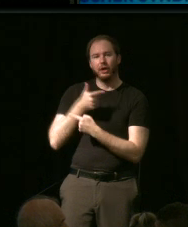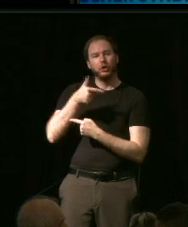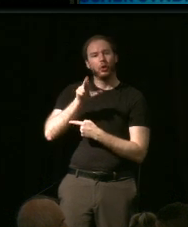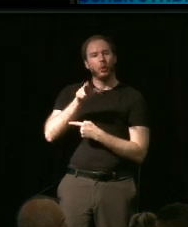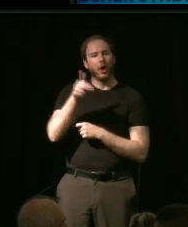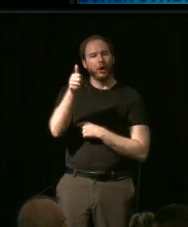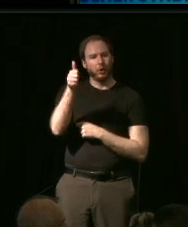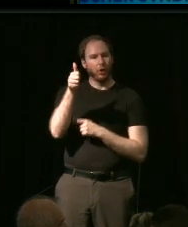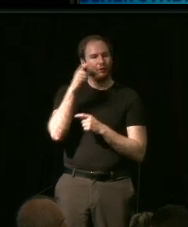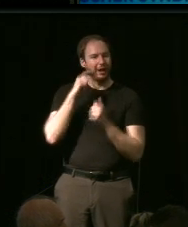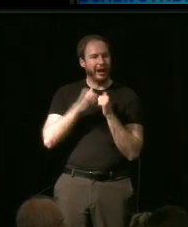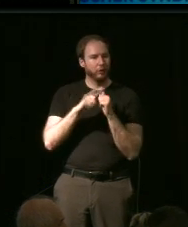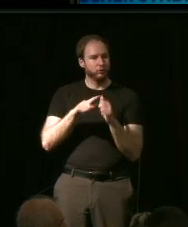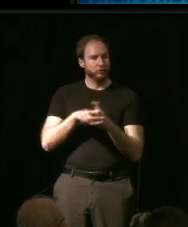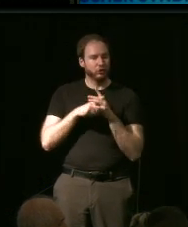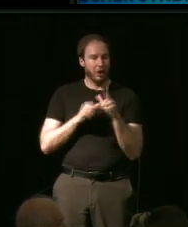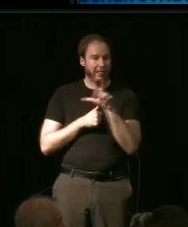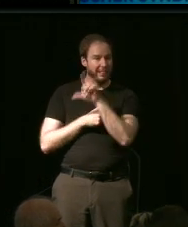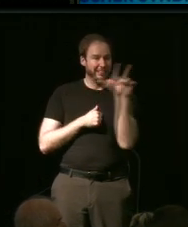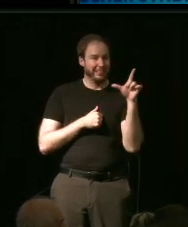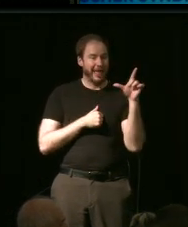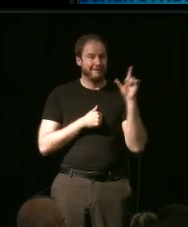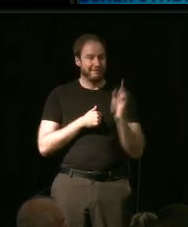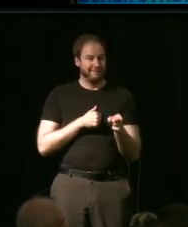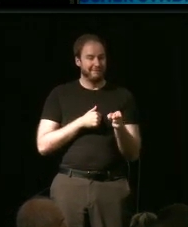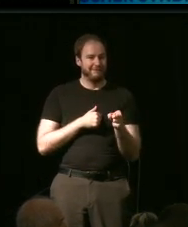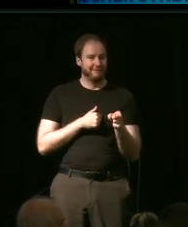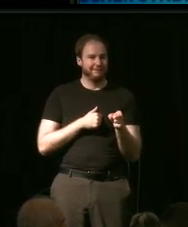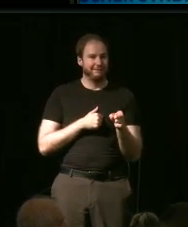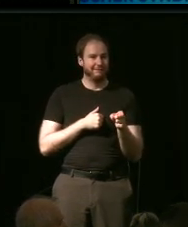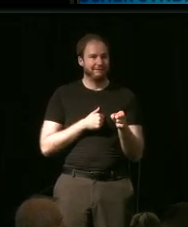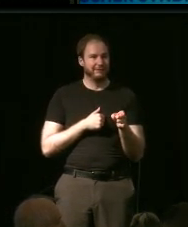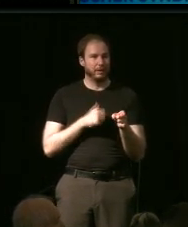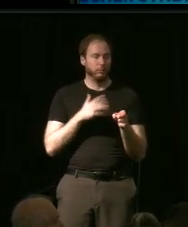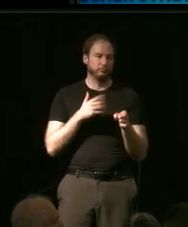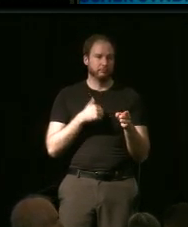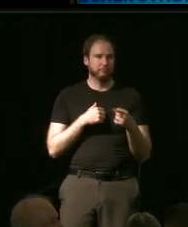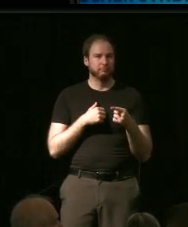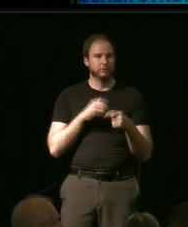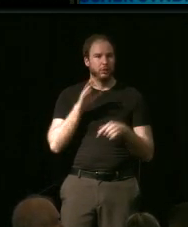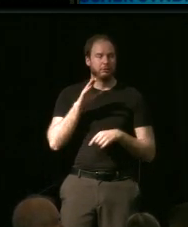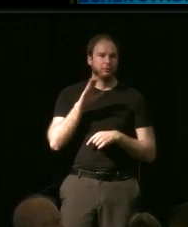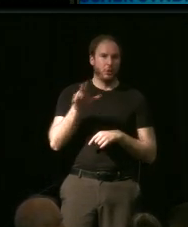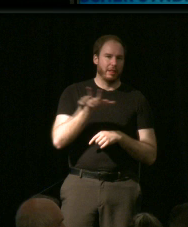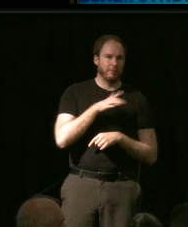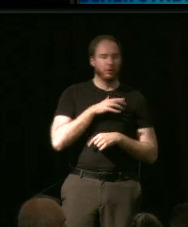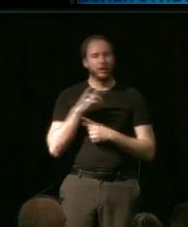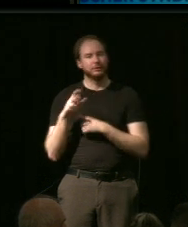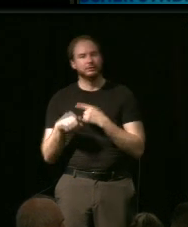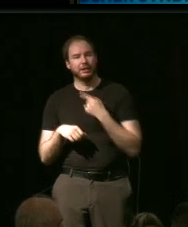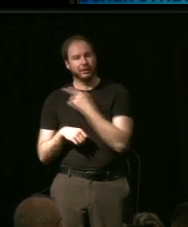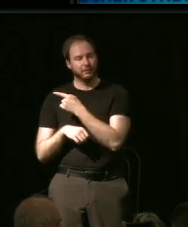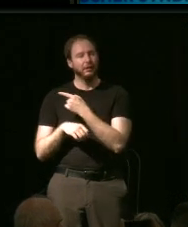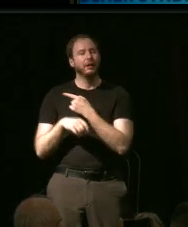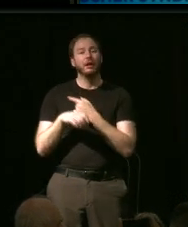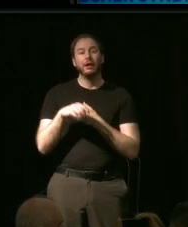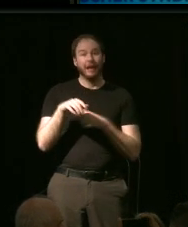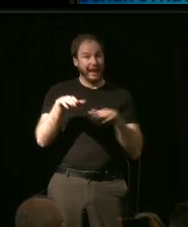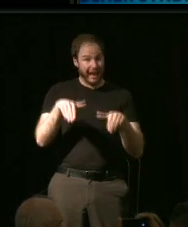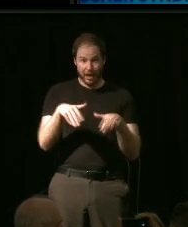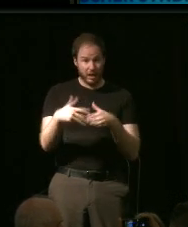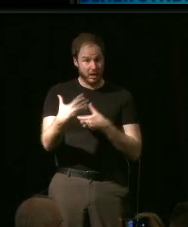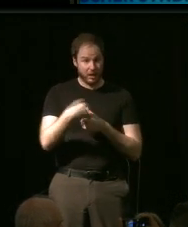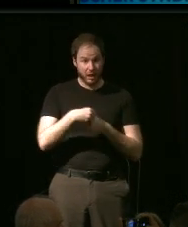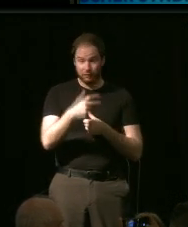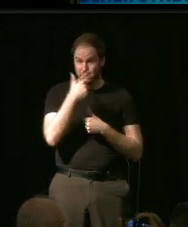started. So the one on the left is for most people in this room. So if you haven't gotten started within the data collection program